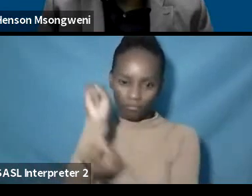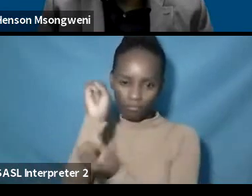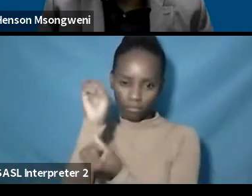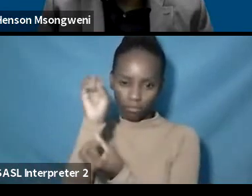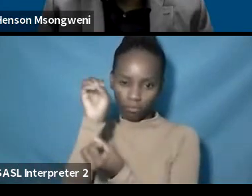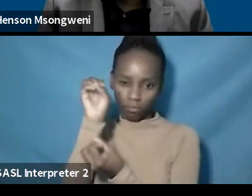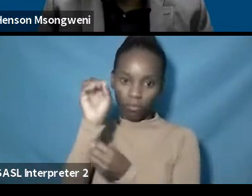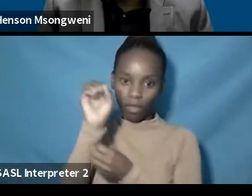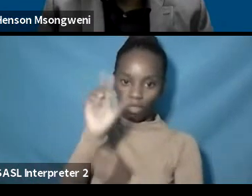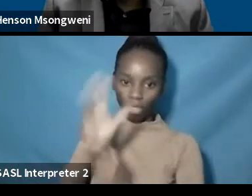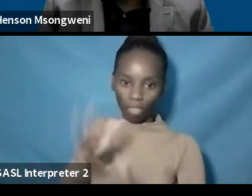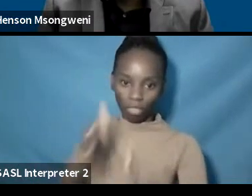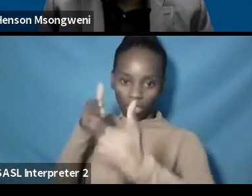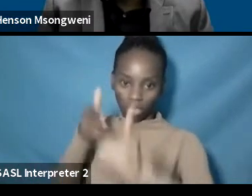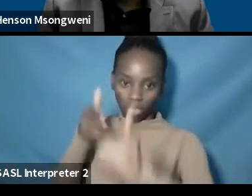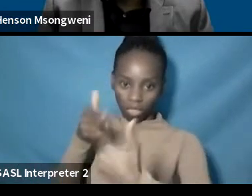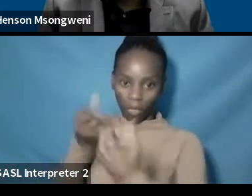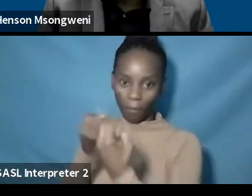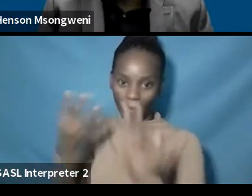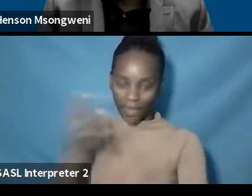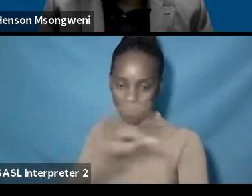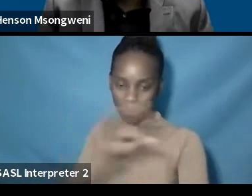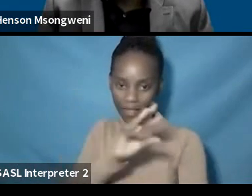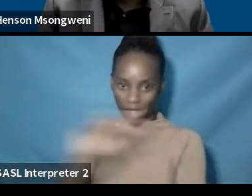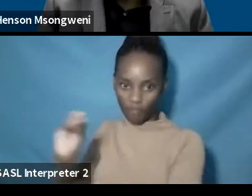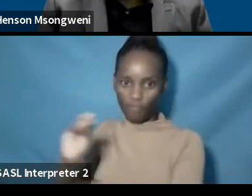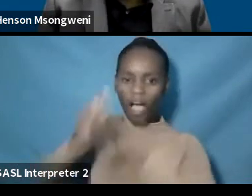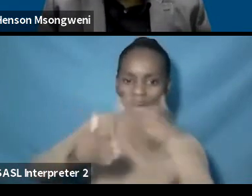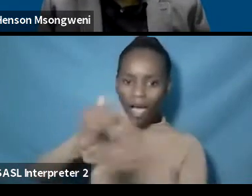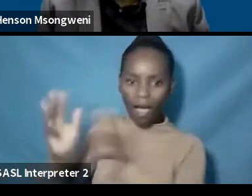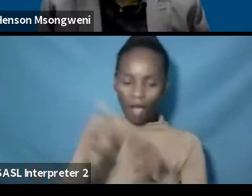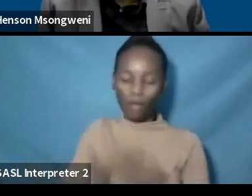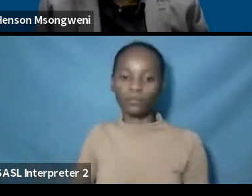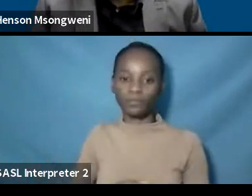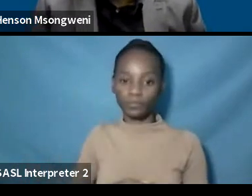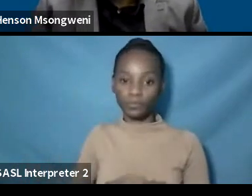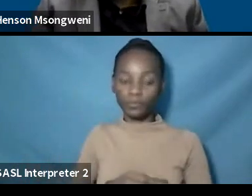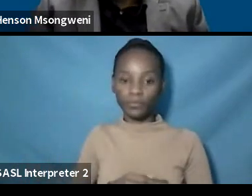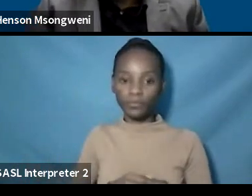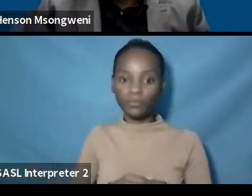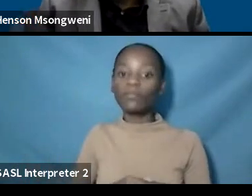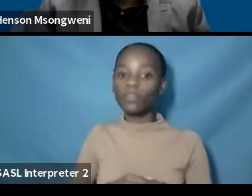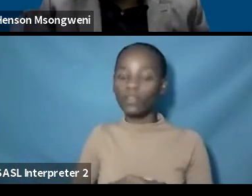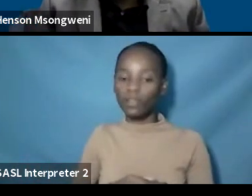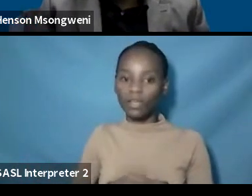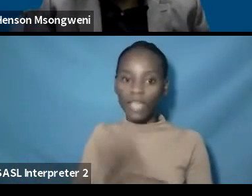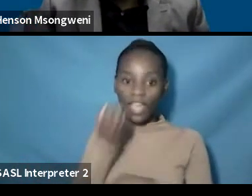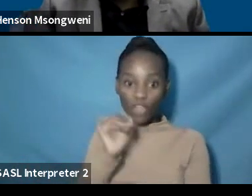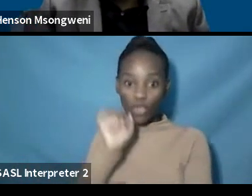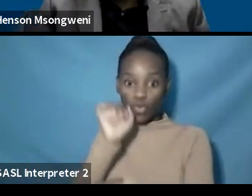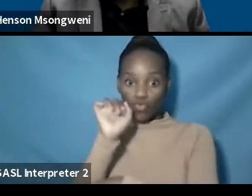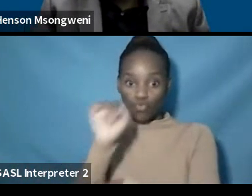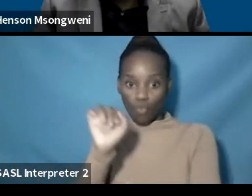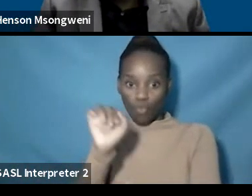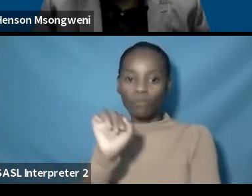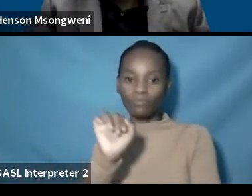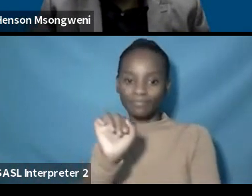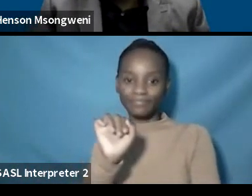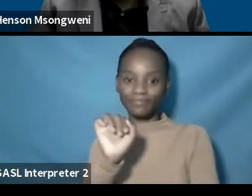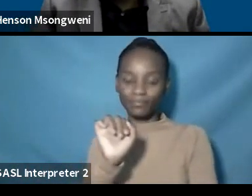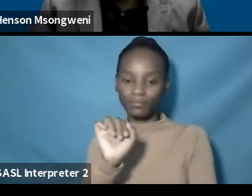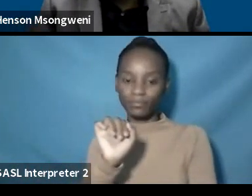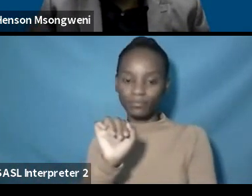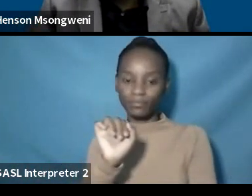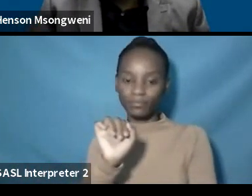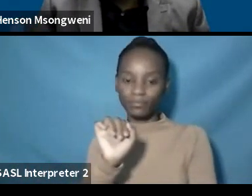VAT. There are thresholds. If your income becomes more than $1 million, that becomes compulsory. You